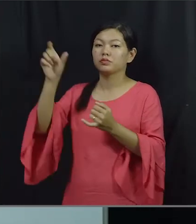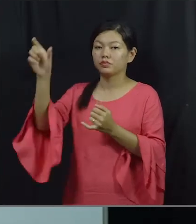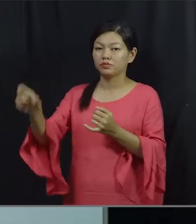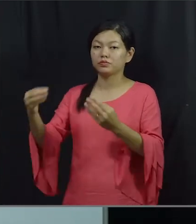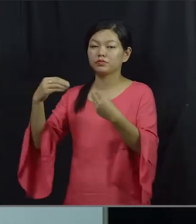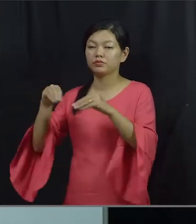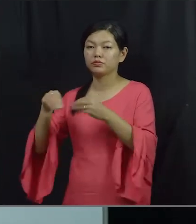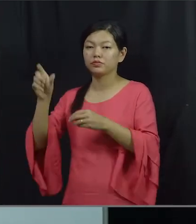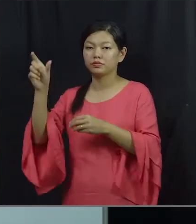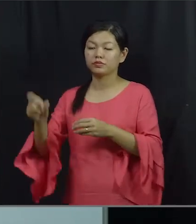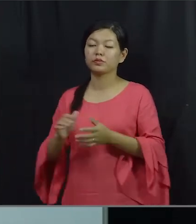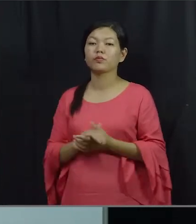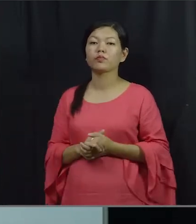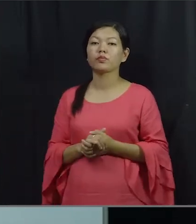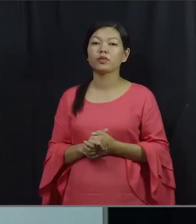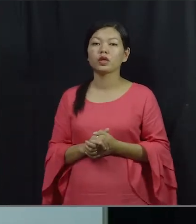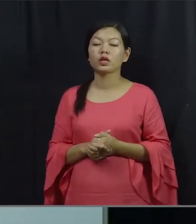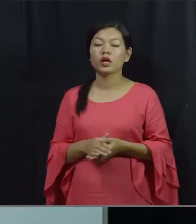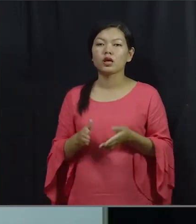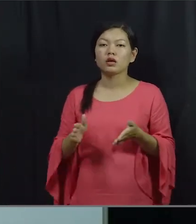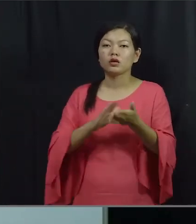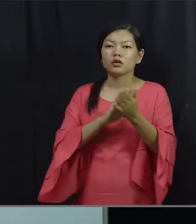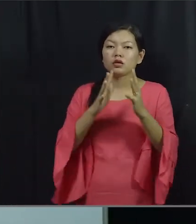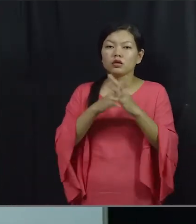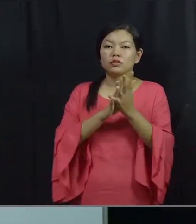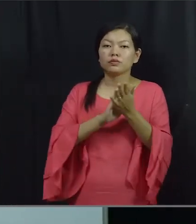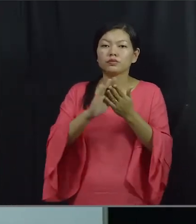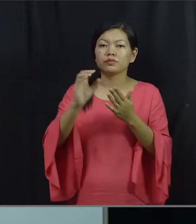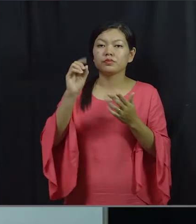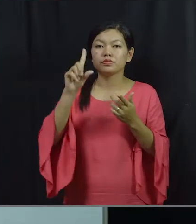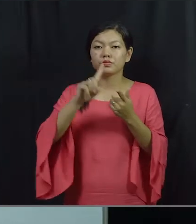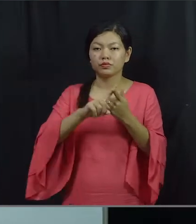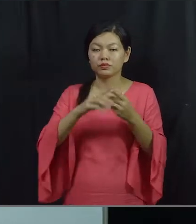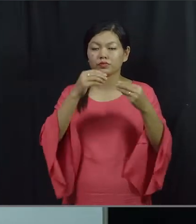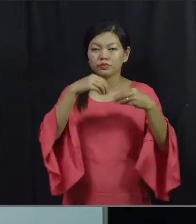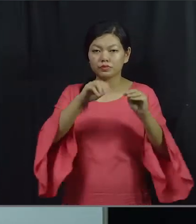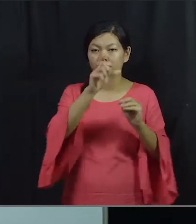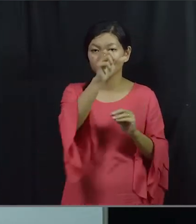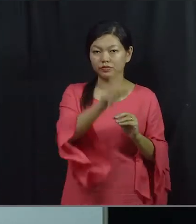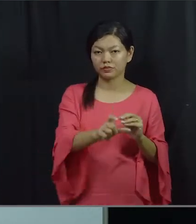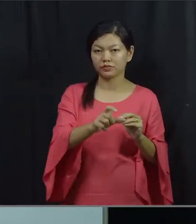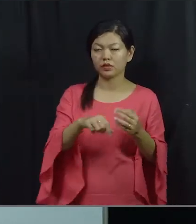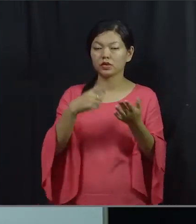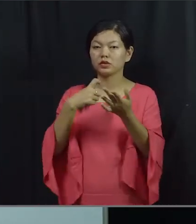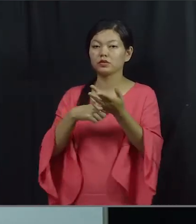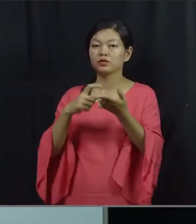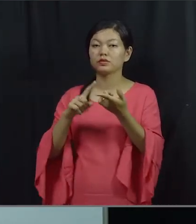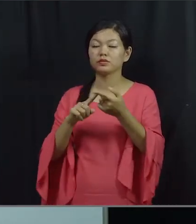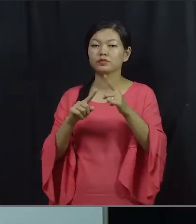and the retailers are middlemen. Since you have already taken up this topic in your class 11, we will not go into detail, okay, but